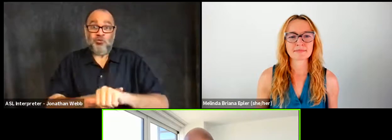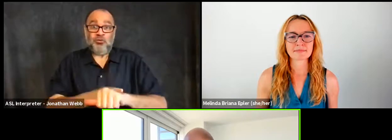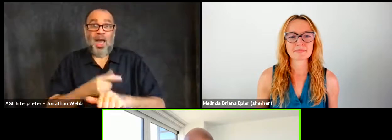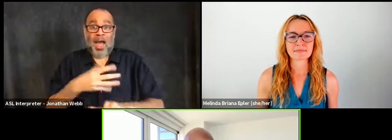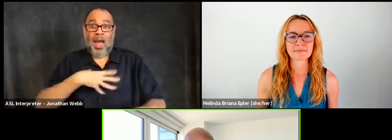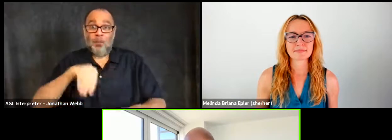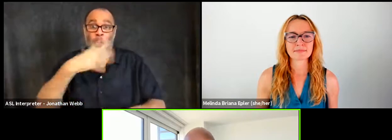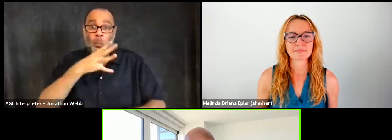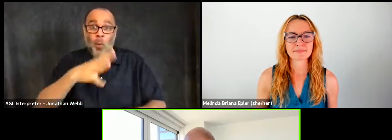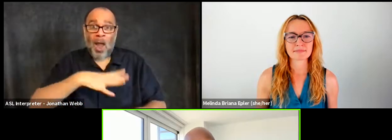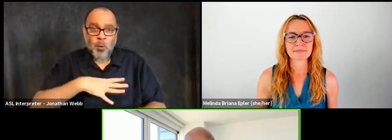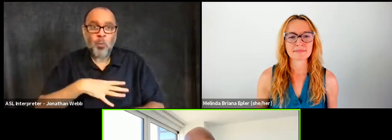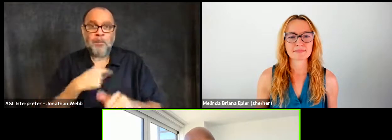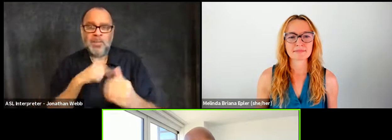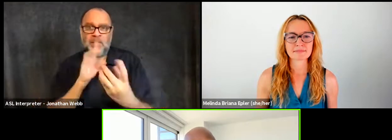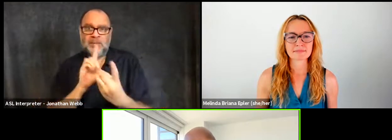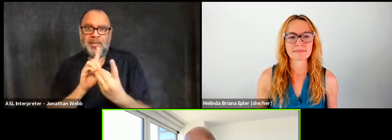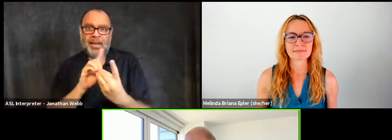a